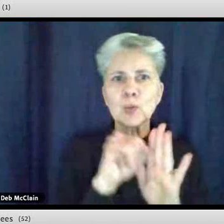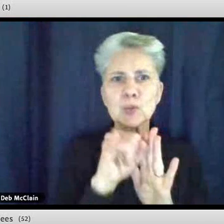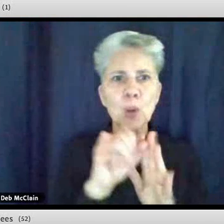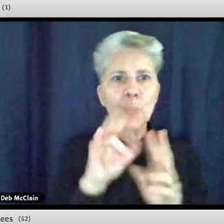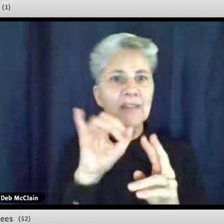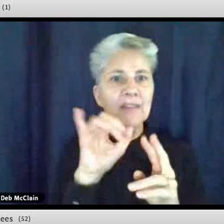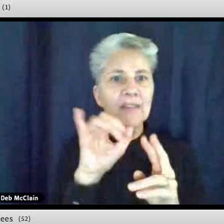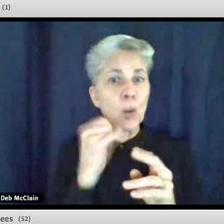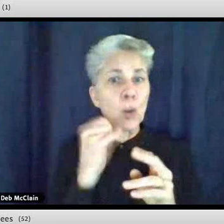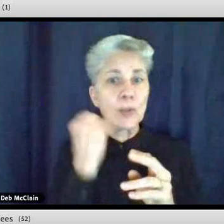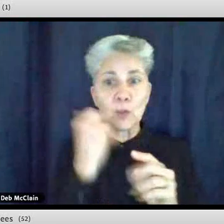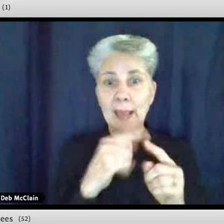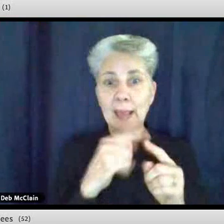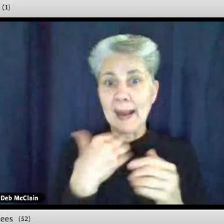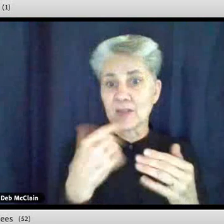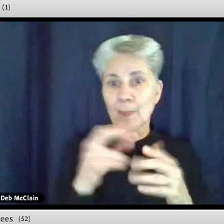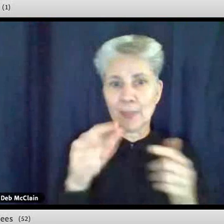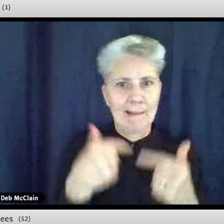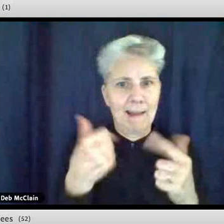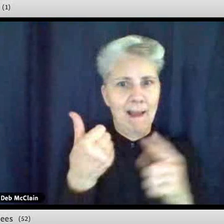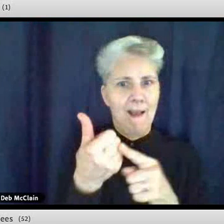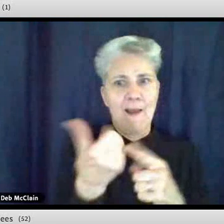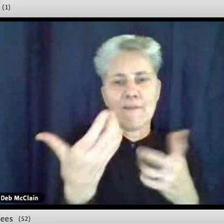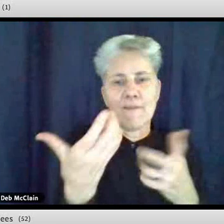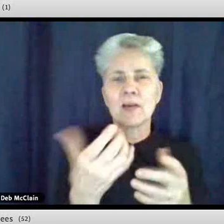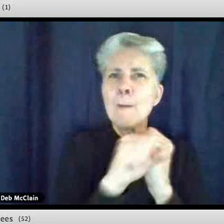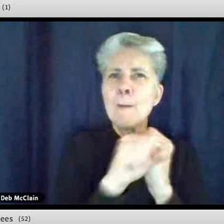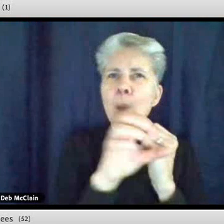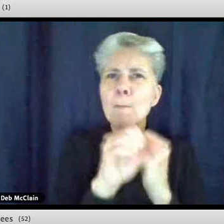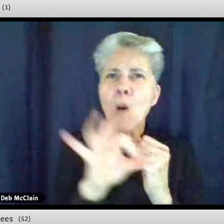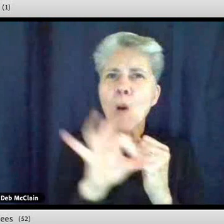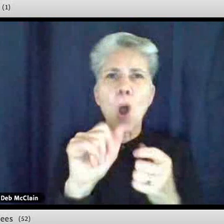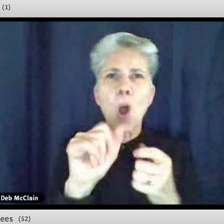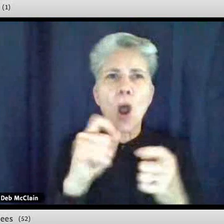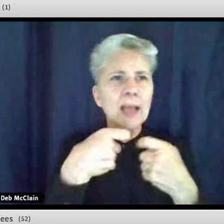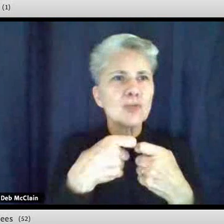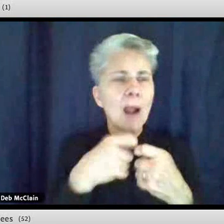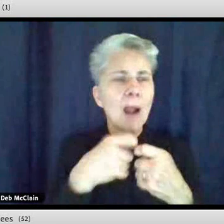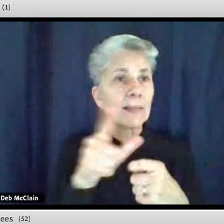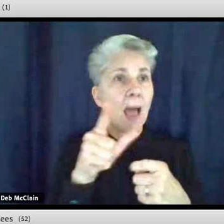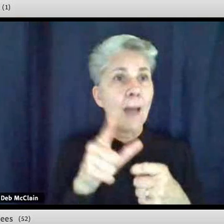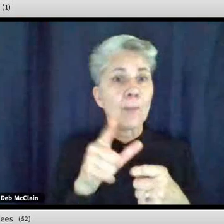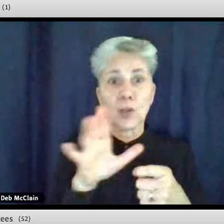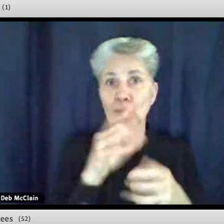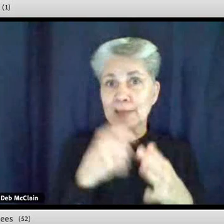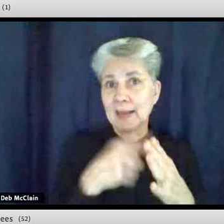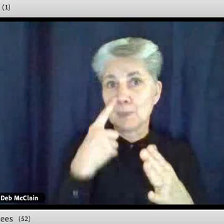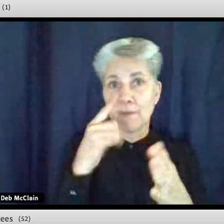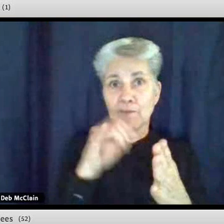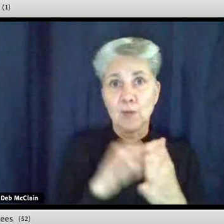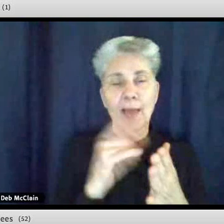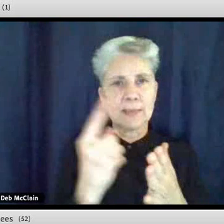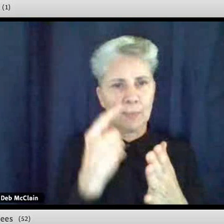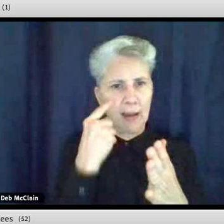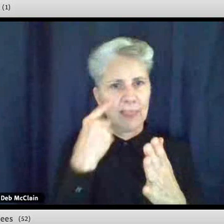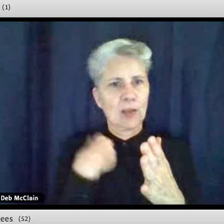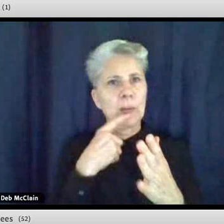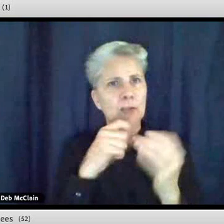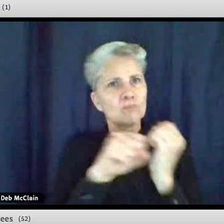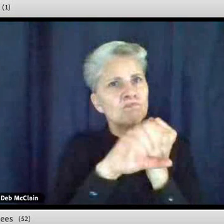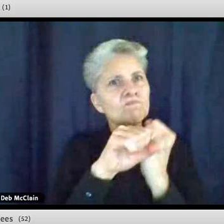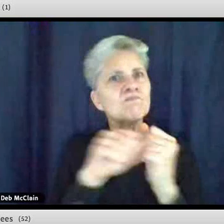FaceTime, your Facebook Live or your YouTube videos if you can't have something live. Promote the Florida